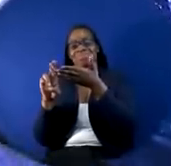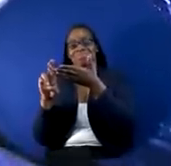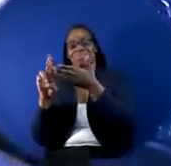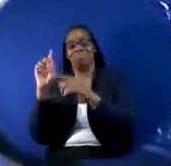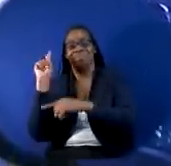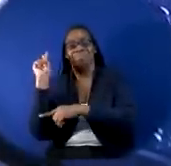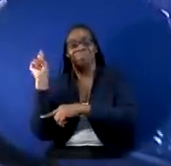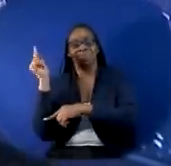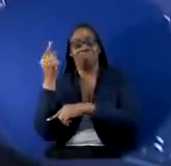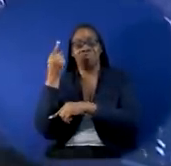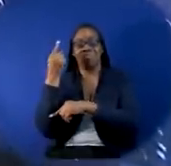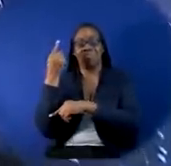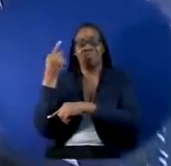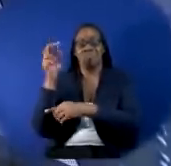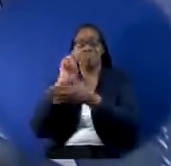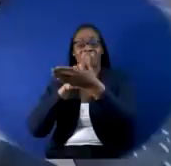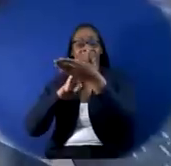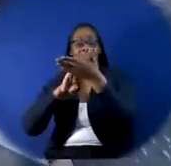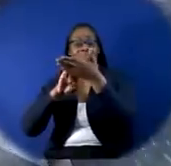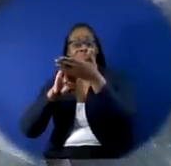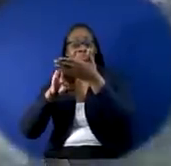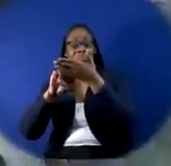righteous. None but the righteous.